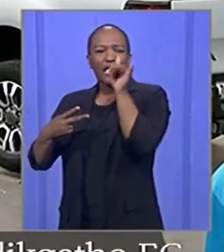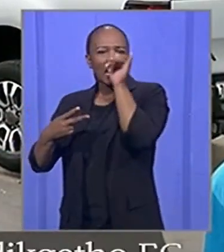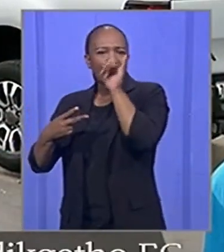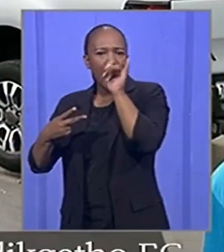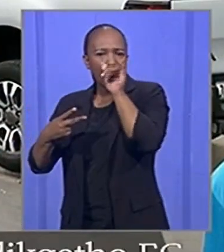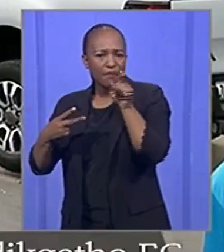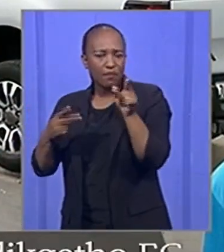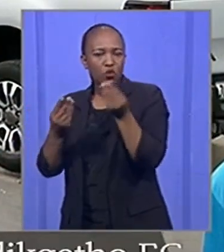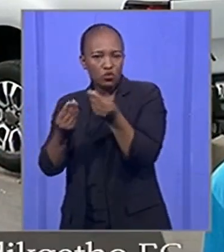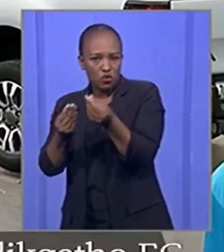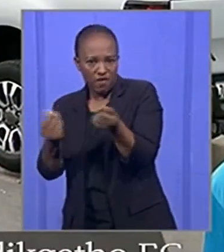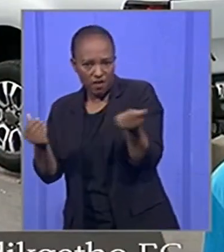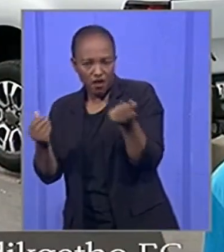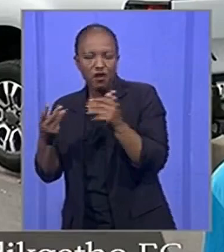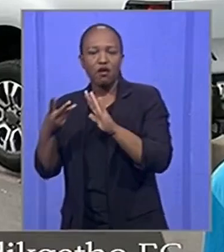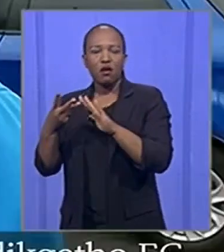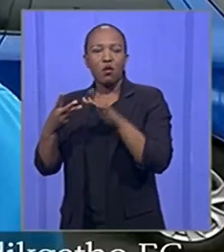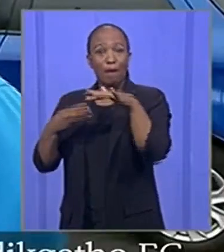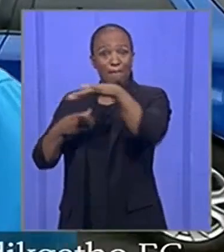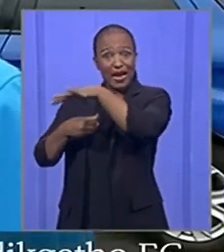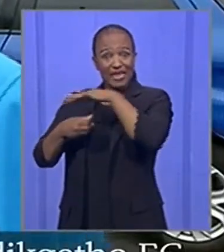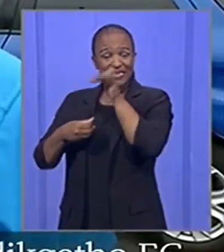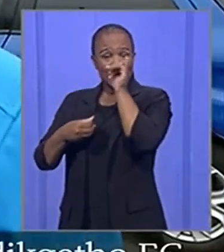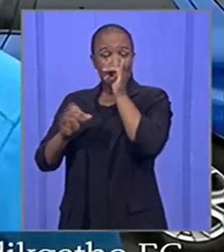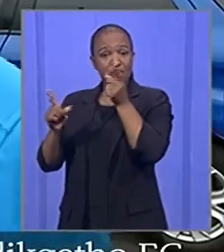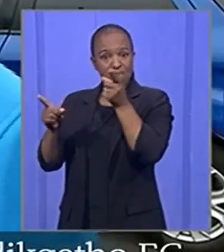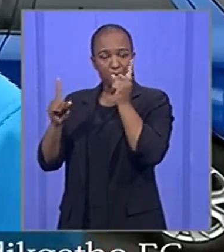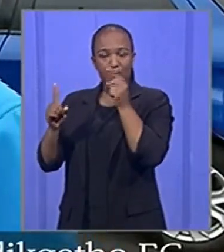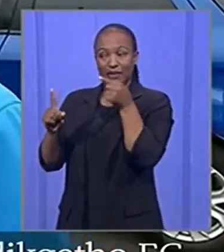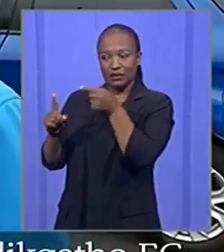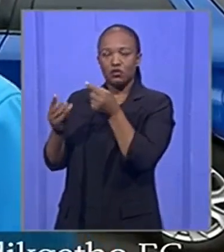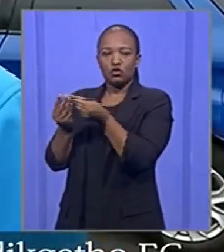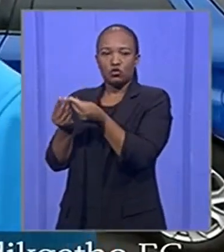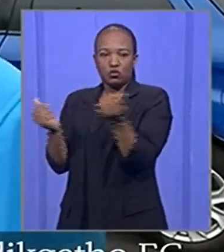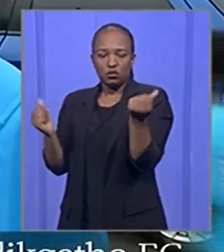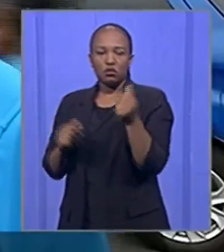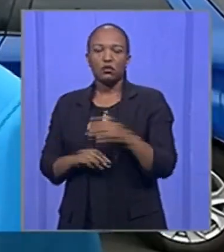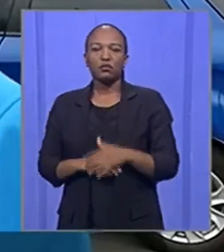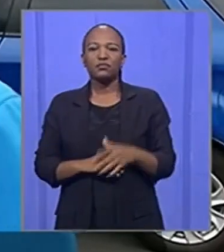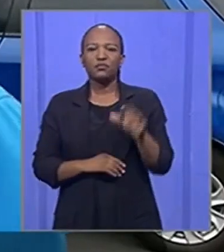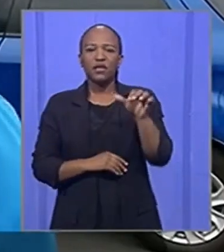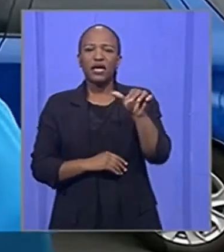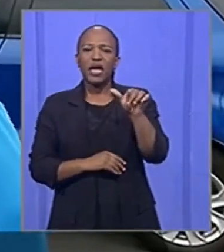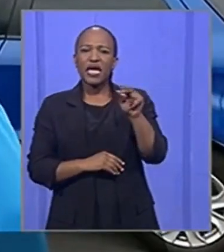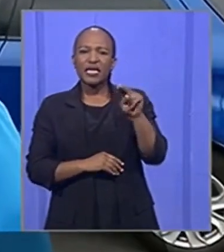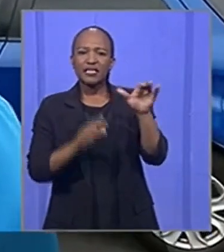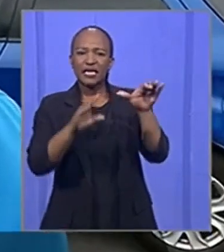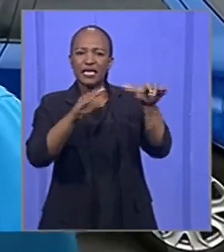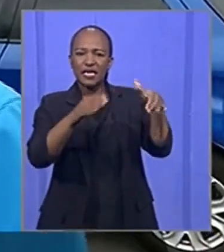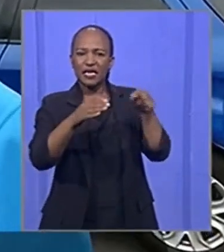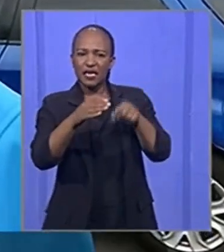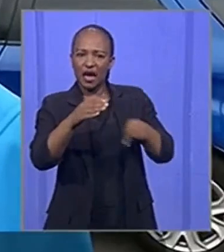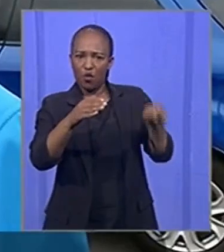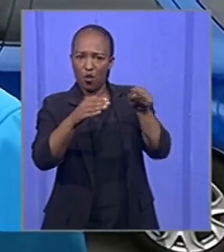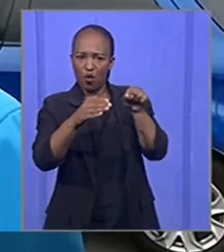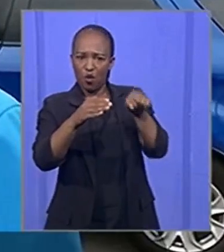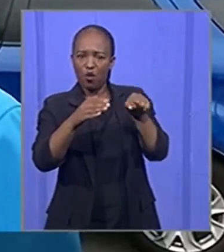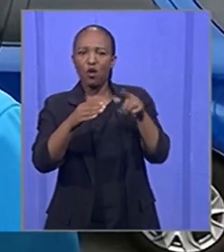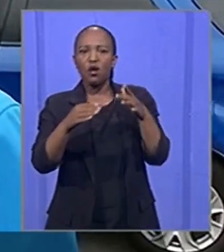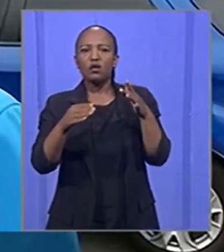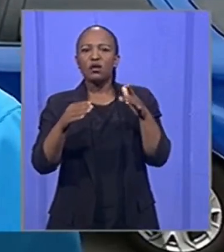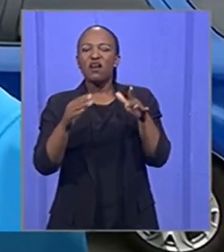are currently experiencing in this place. The policies of the ACDP, they talk within family values. So now they're bringing back that